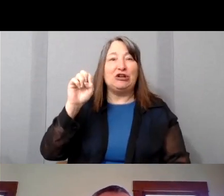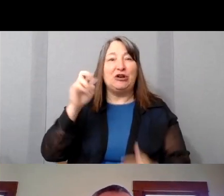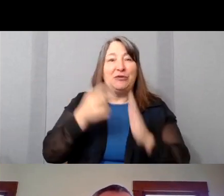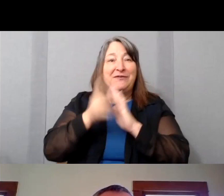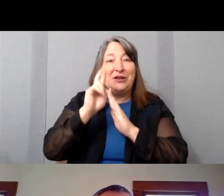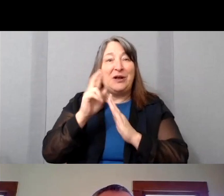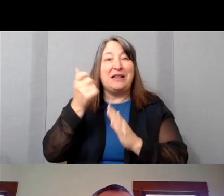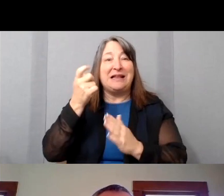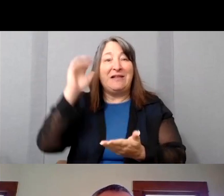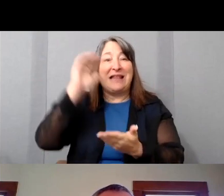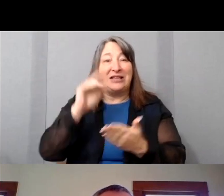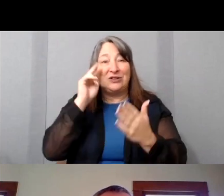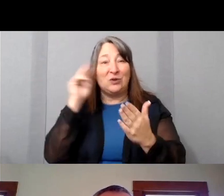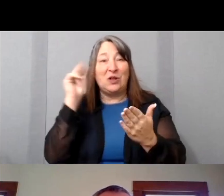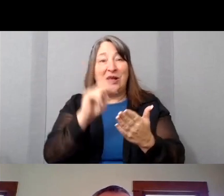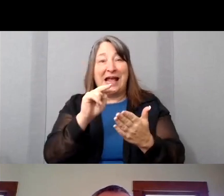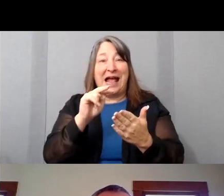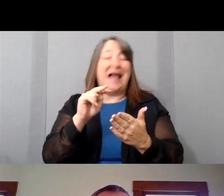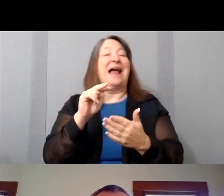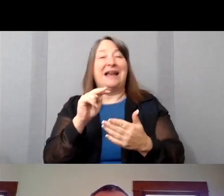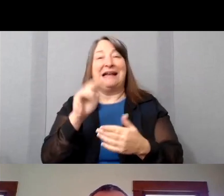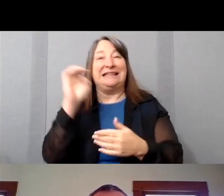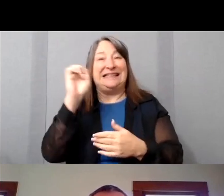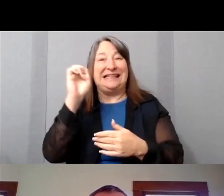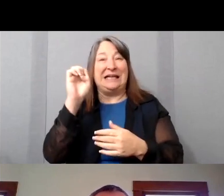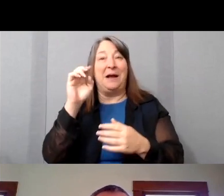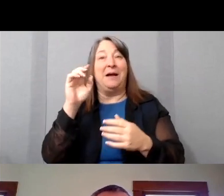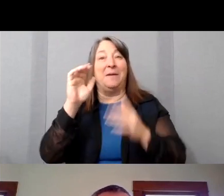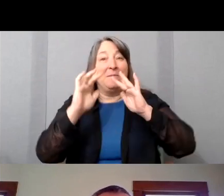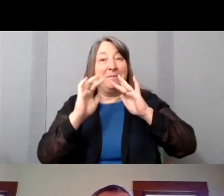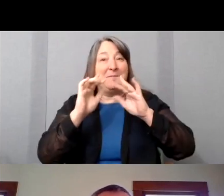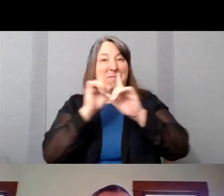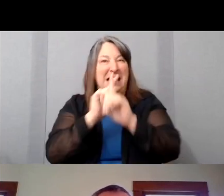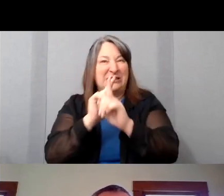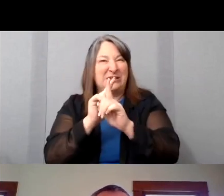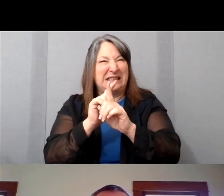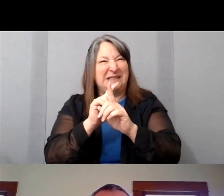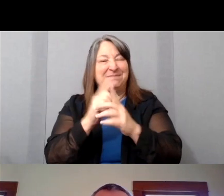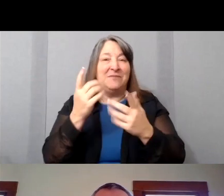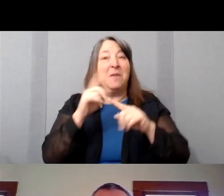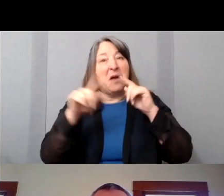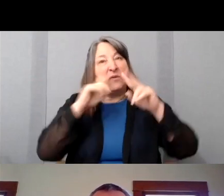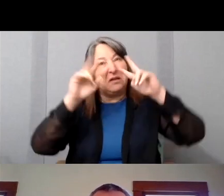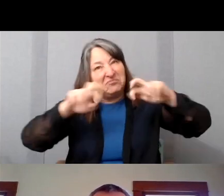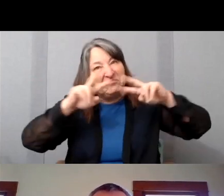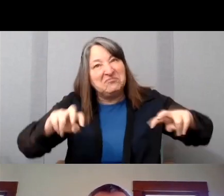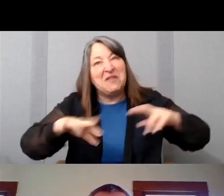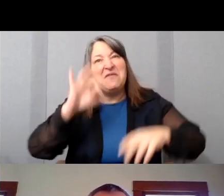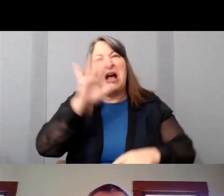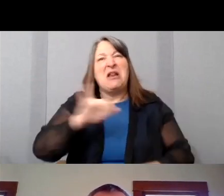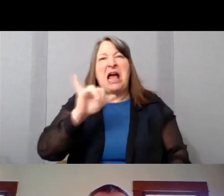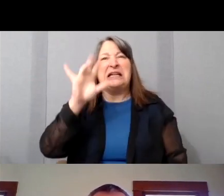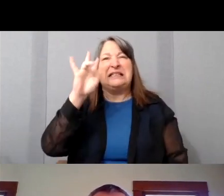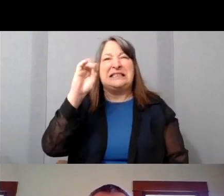e-mentoring, but we did find about 70 some resources in total. A lack of like real